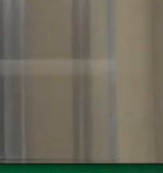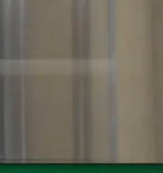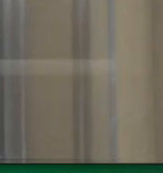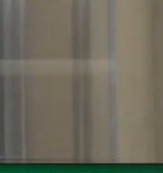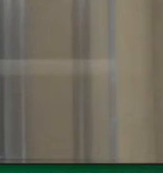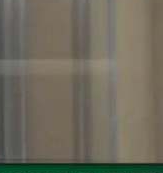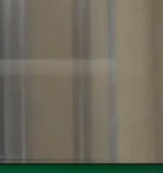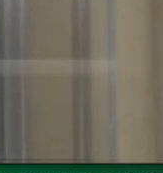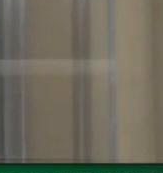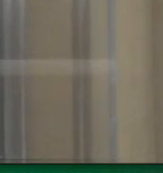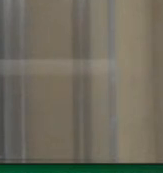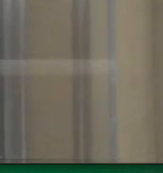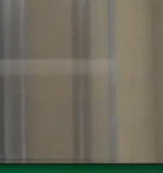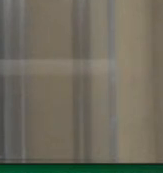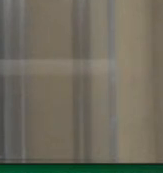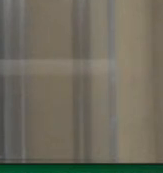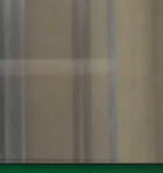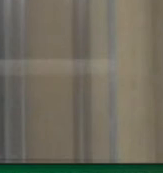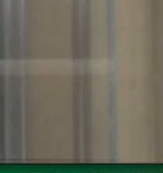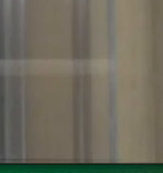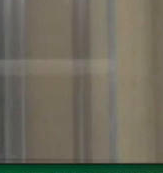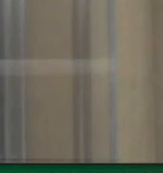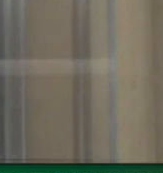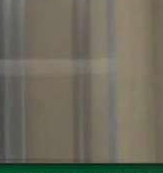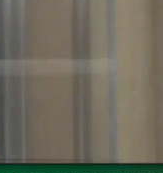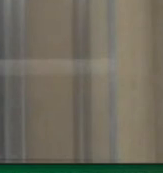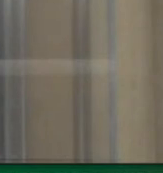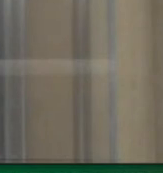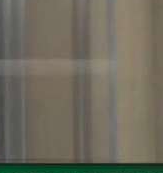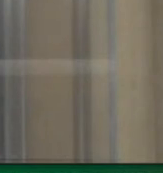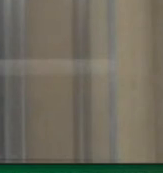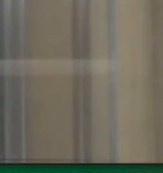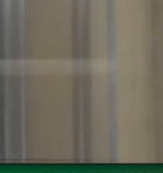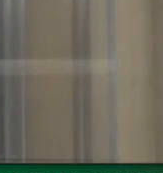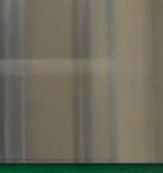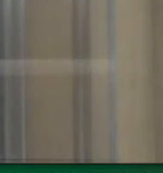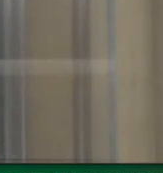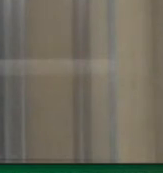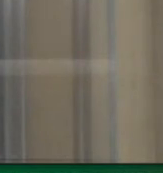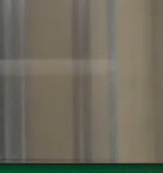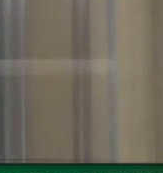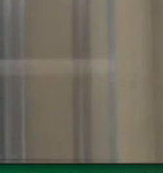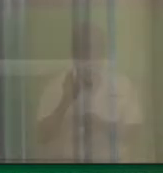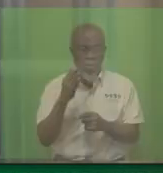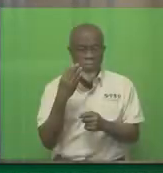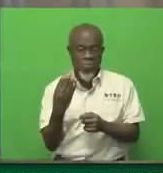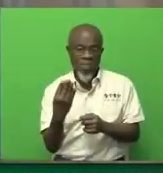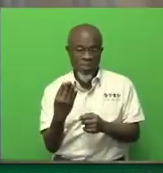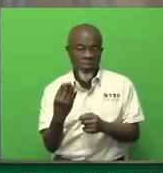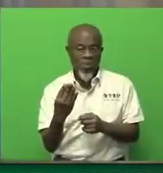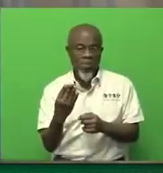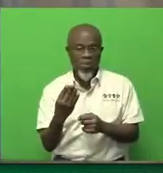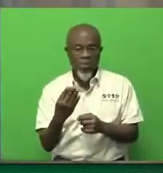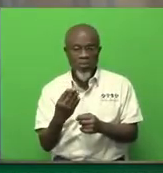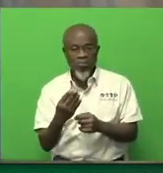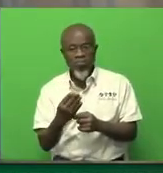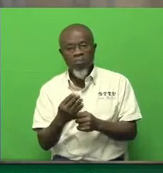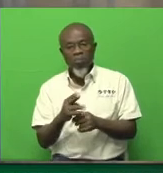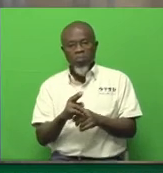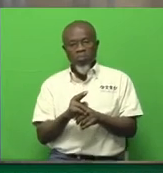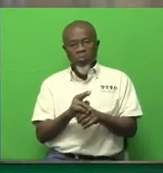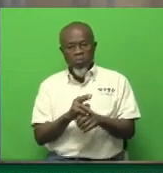5.2 billion per year on corruption which he said could have been used to deliver Better Health